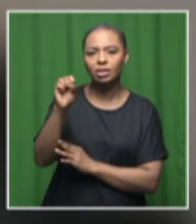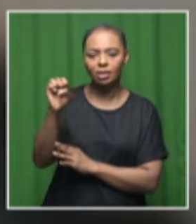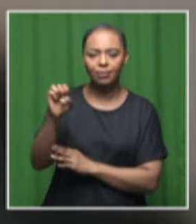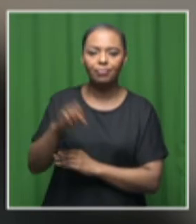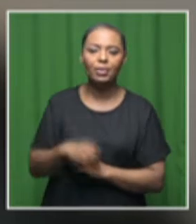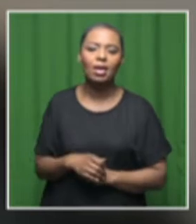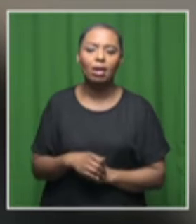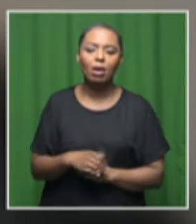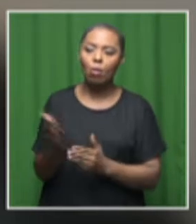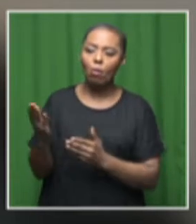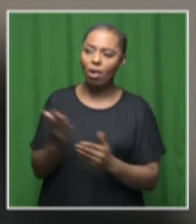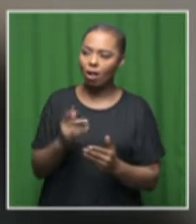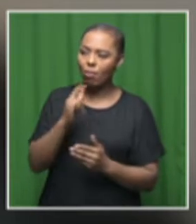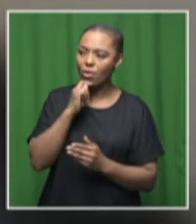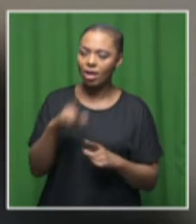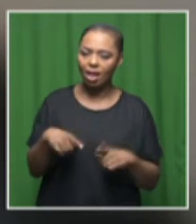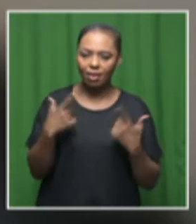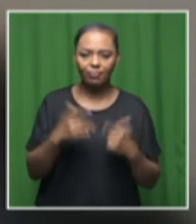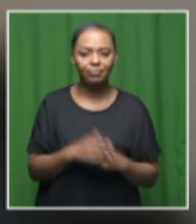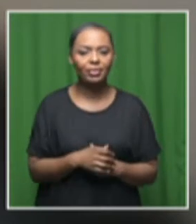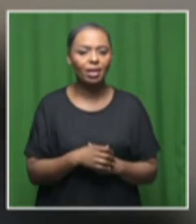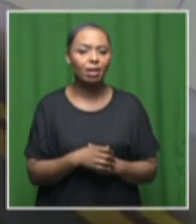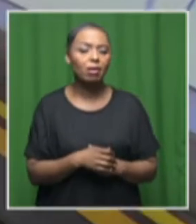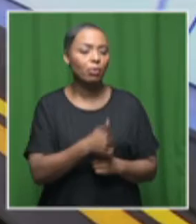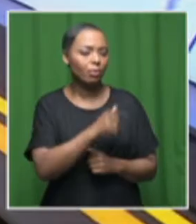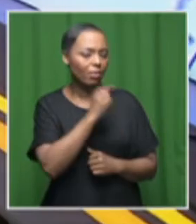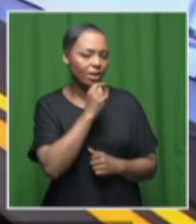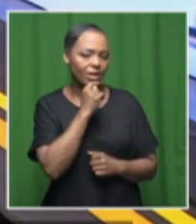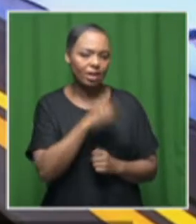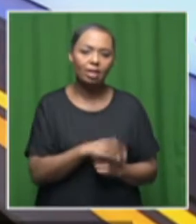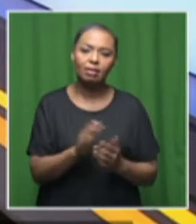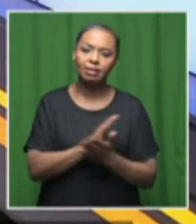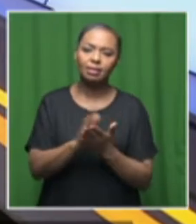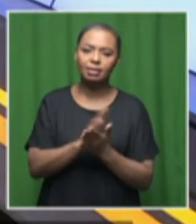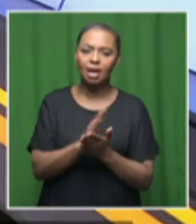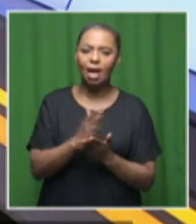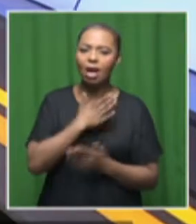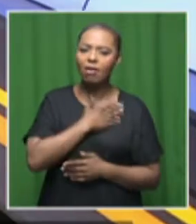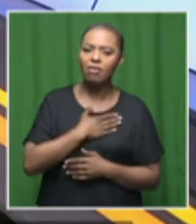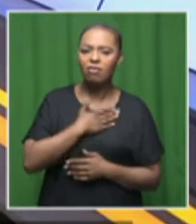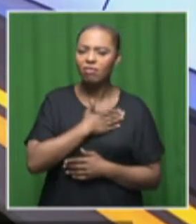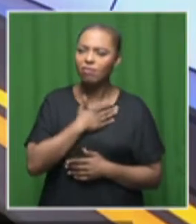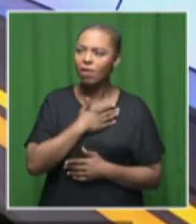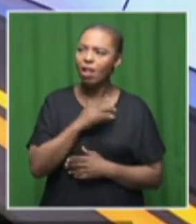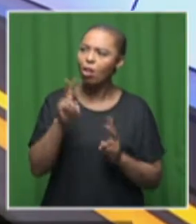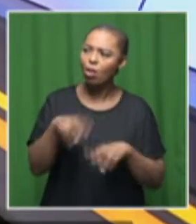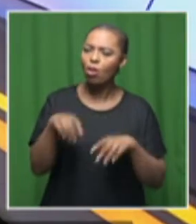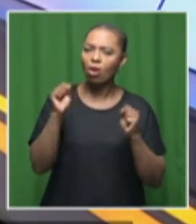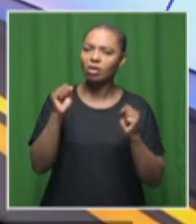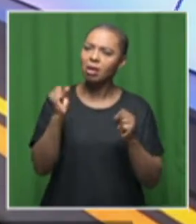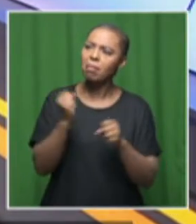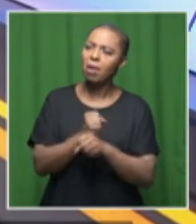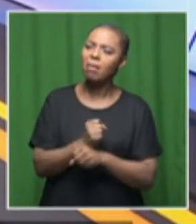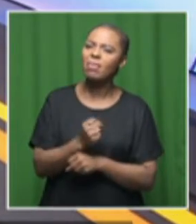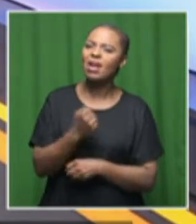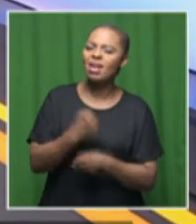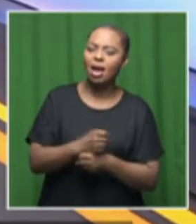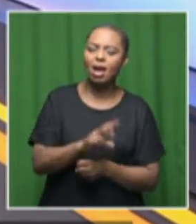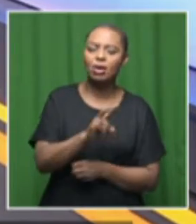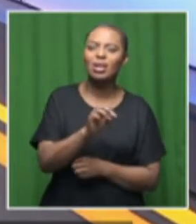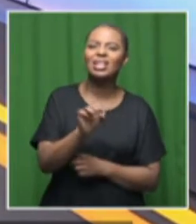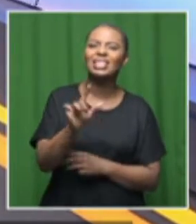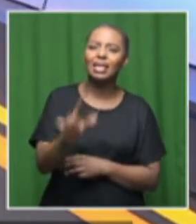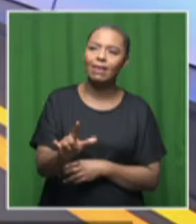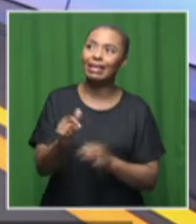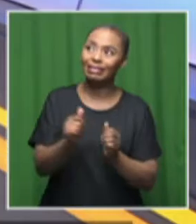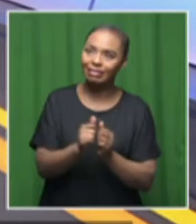So many are saying, well, this sounds pretty much like the beginning of load shedding back in 2007 when we